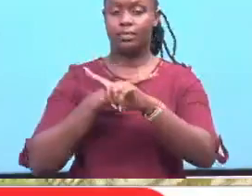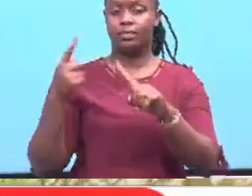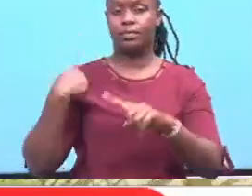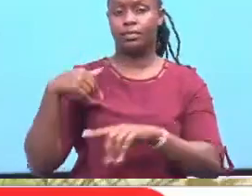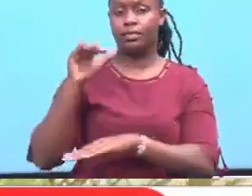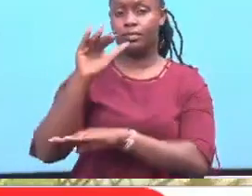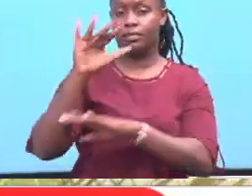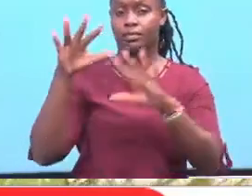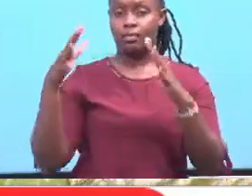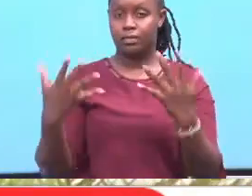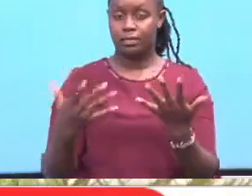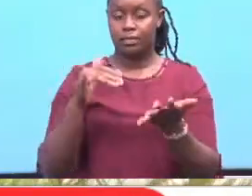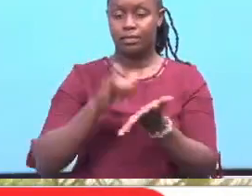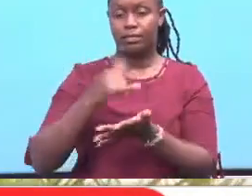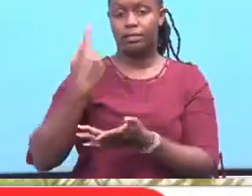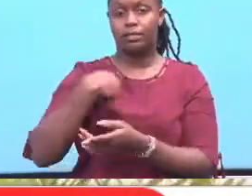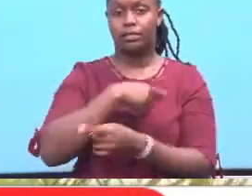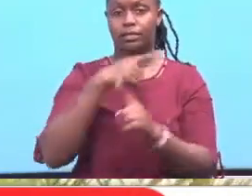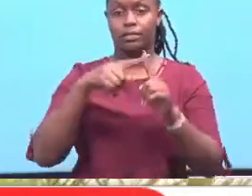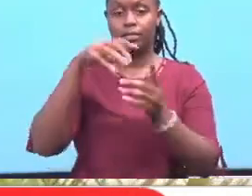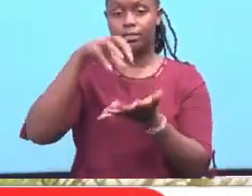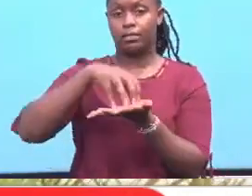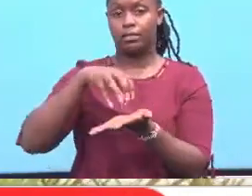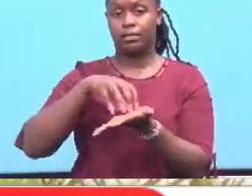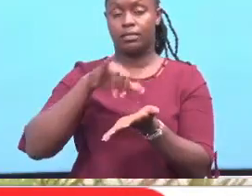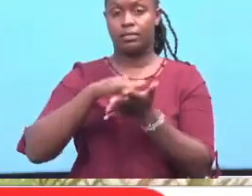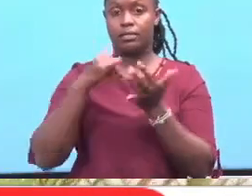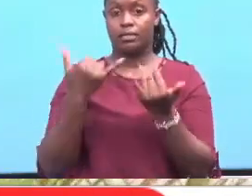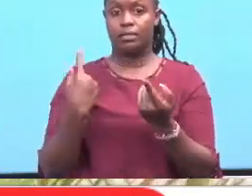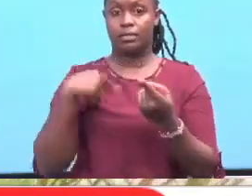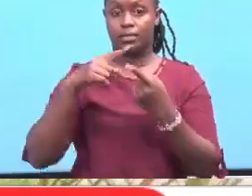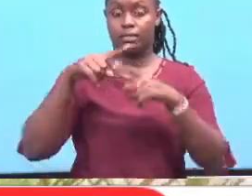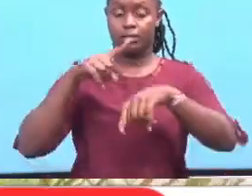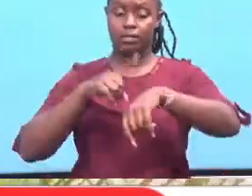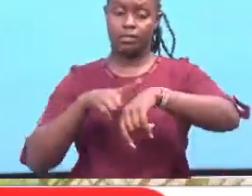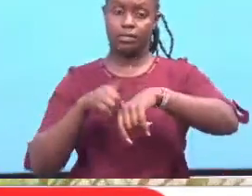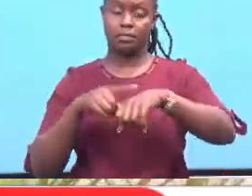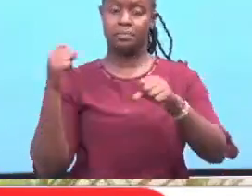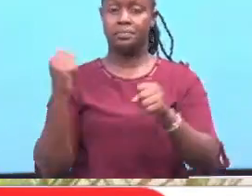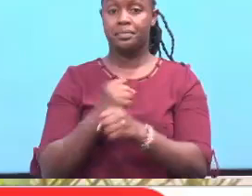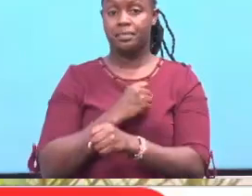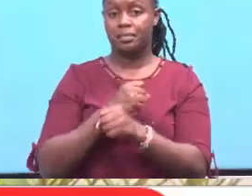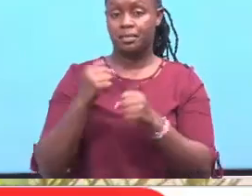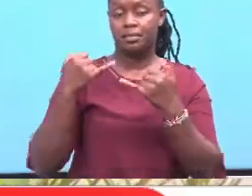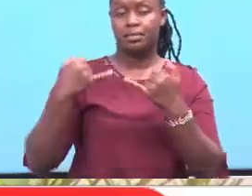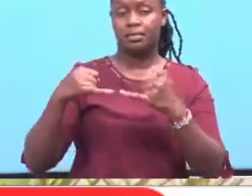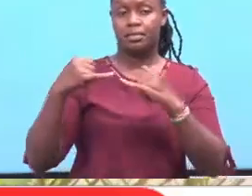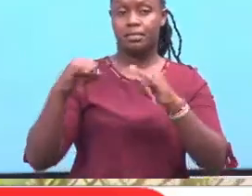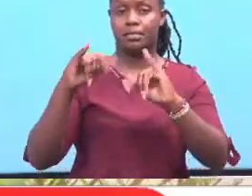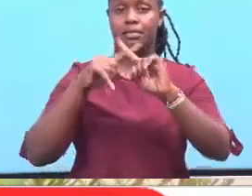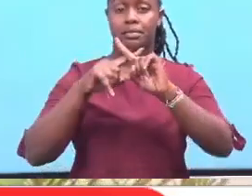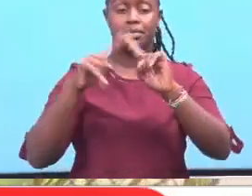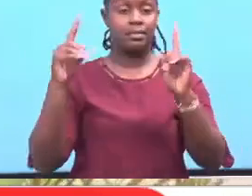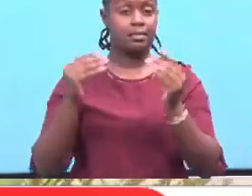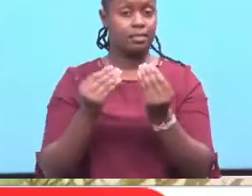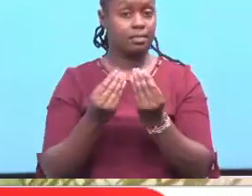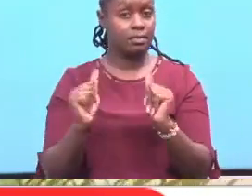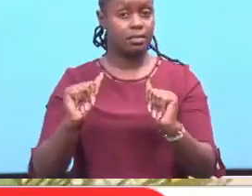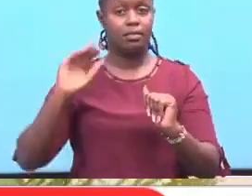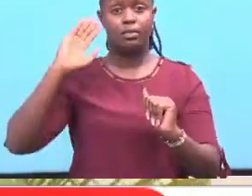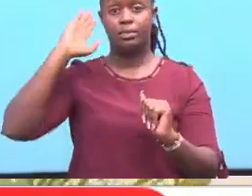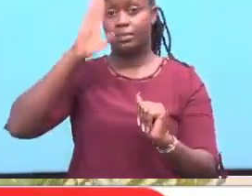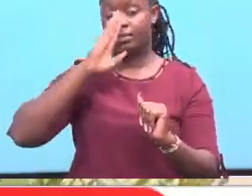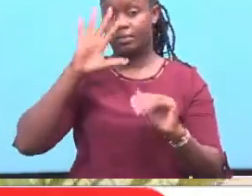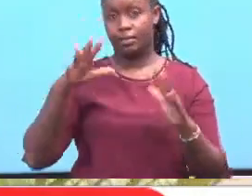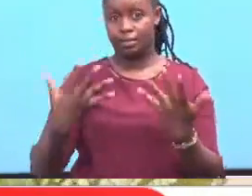we, in the state they are in at the moment, they may not be implementable, but the solution would be to